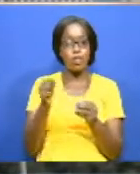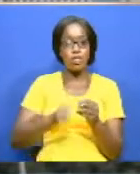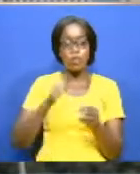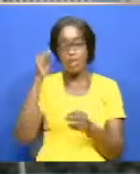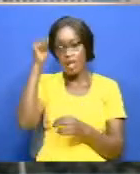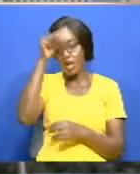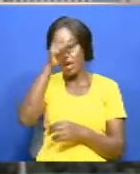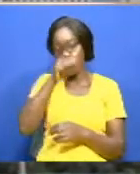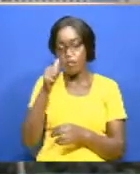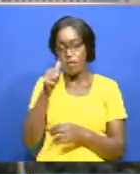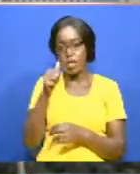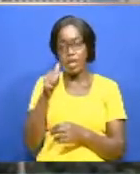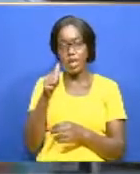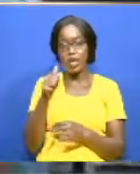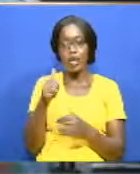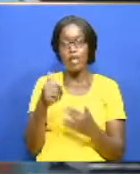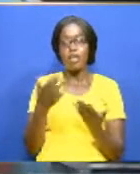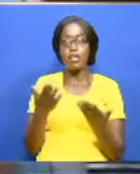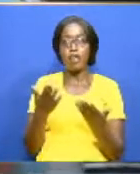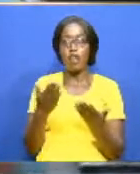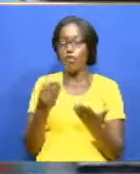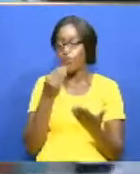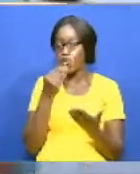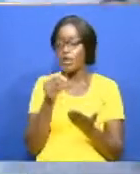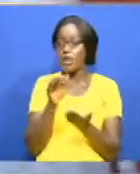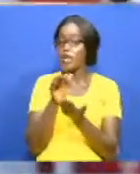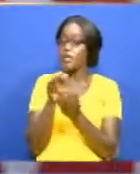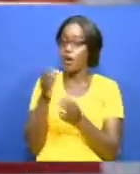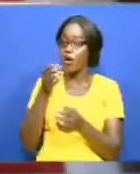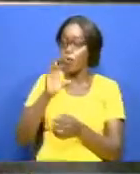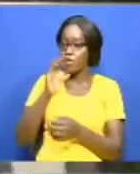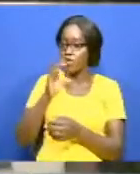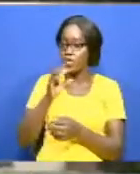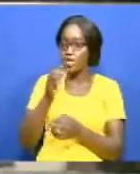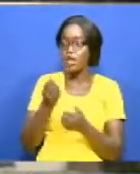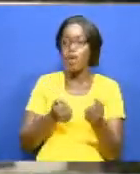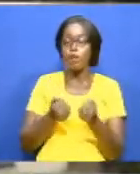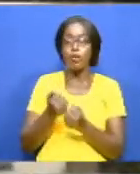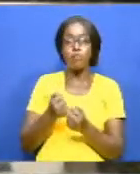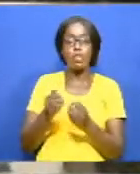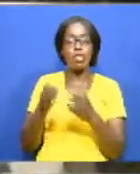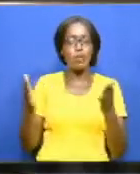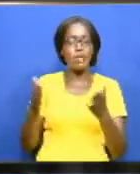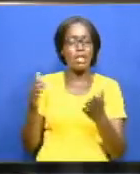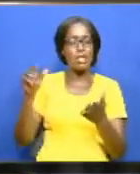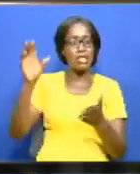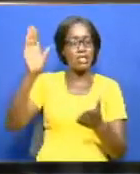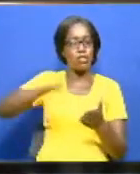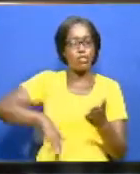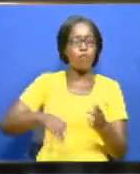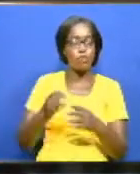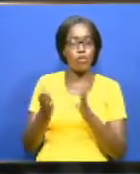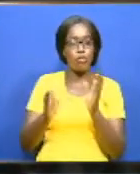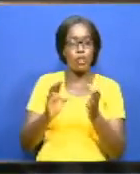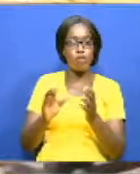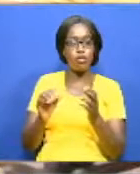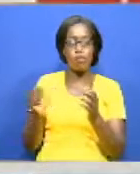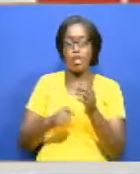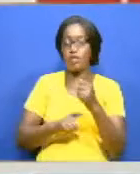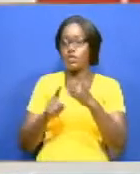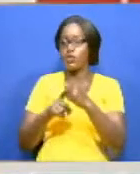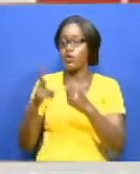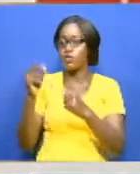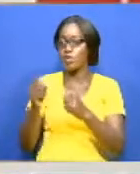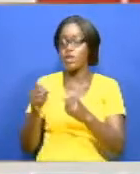of iron and steel, food and beverages, and motor vehicles suffered the largest drops when compared to June 2019.